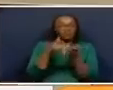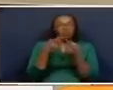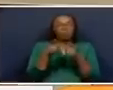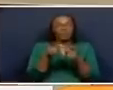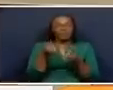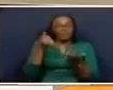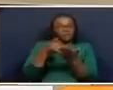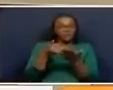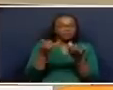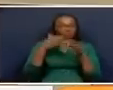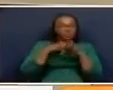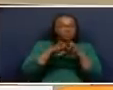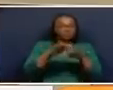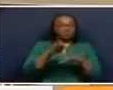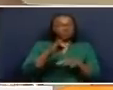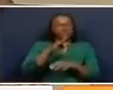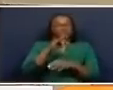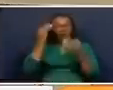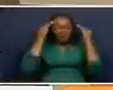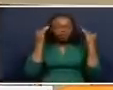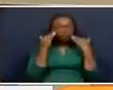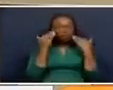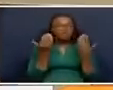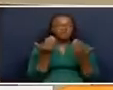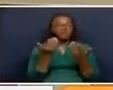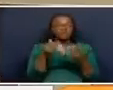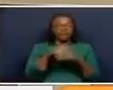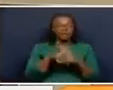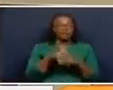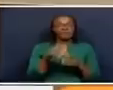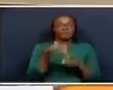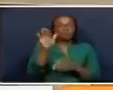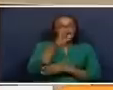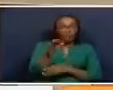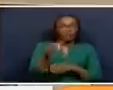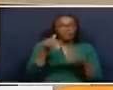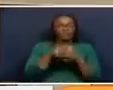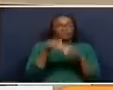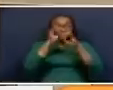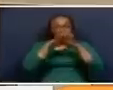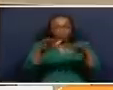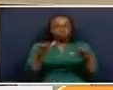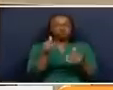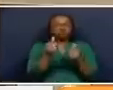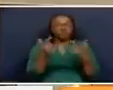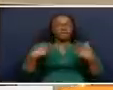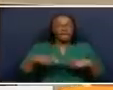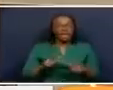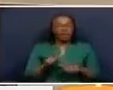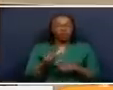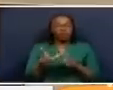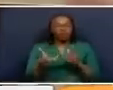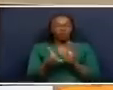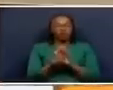there's inclusion in the judiciary, there's significant inclusion in the legislature, there is devolution, which has allowed